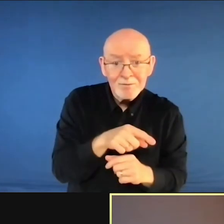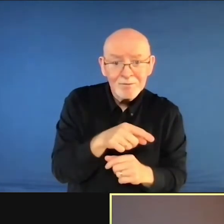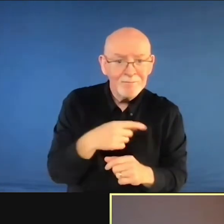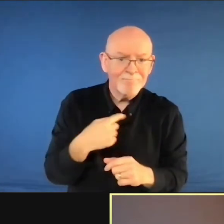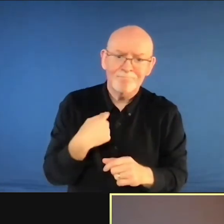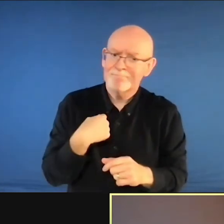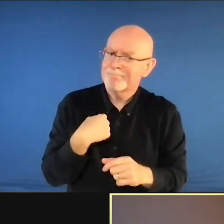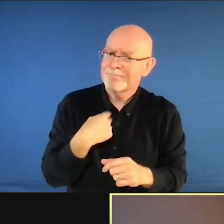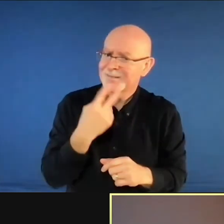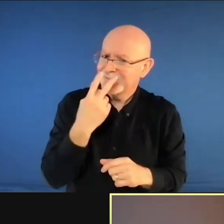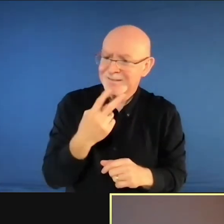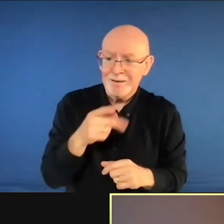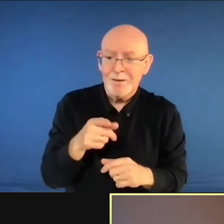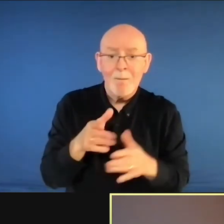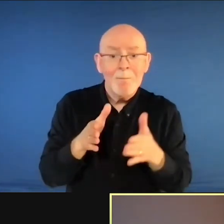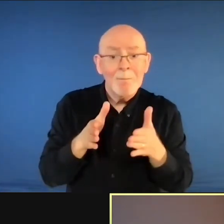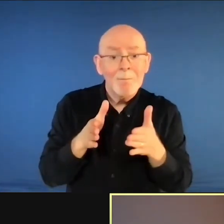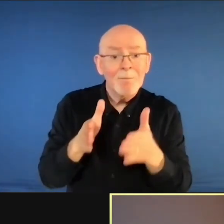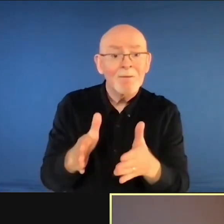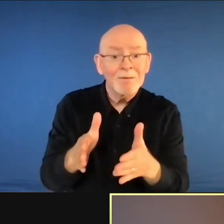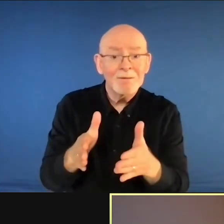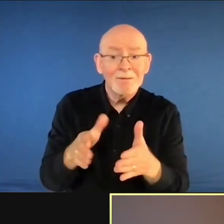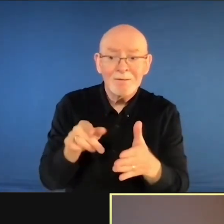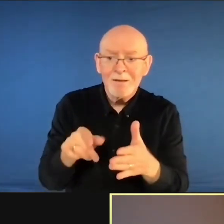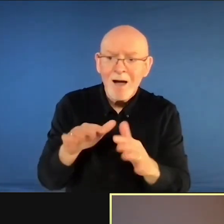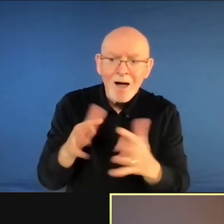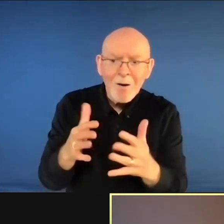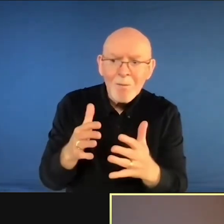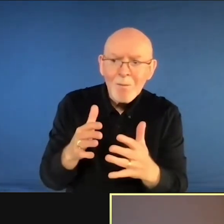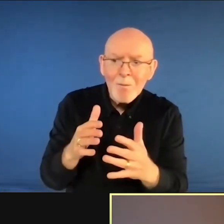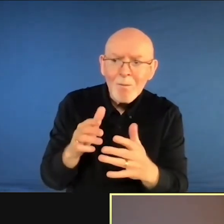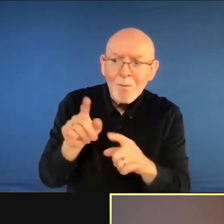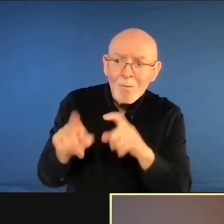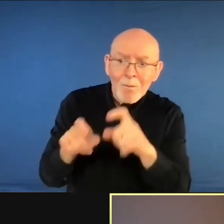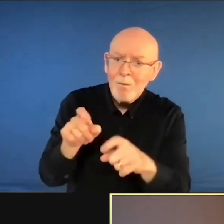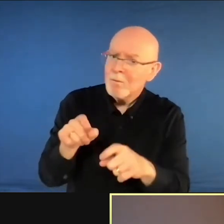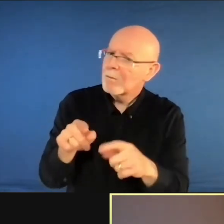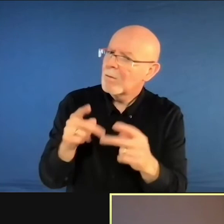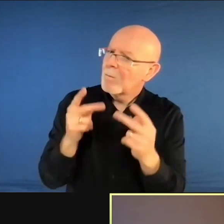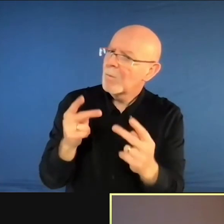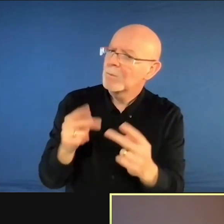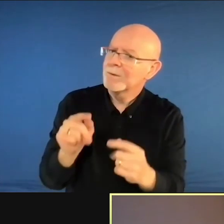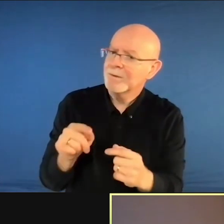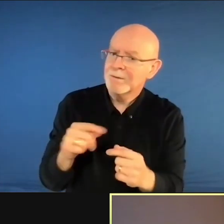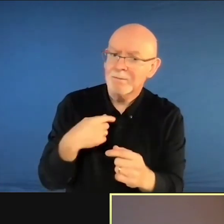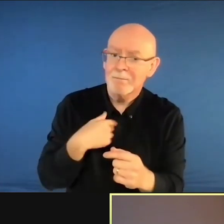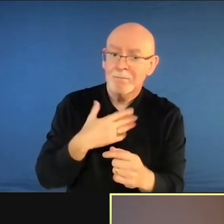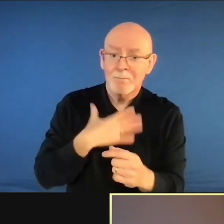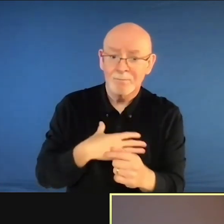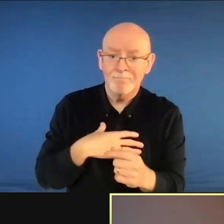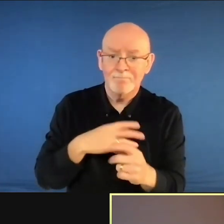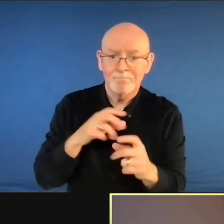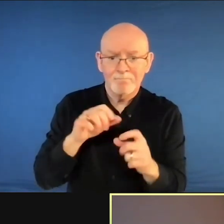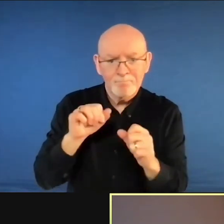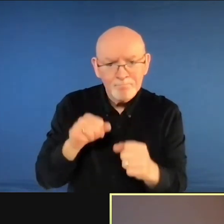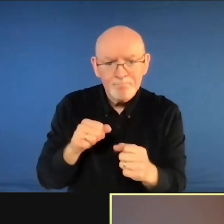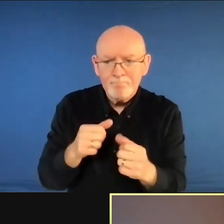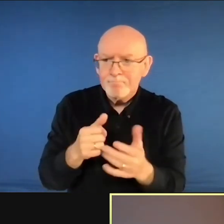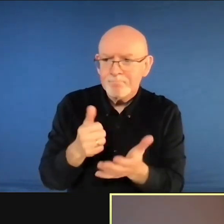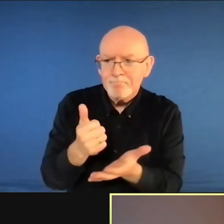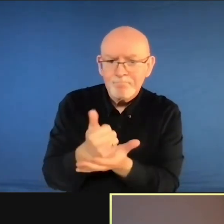And we would indeed provide technical support, additional training, and any kind of related